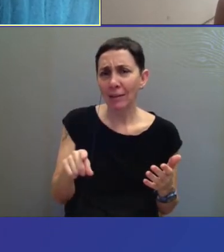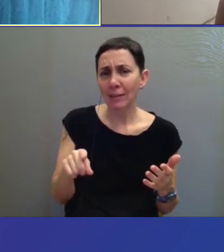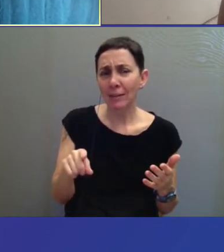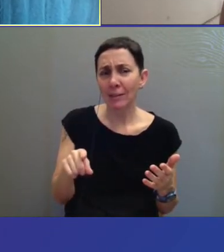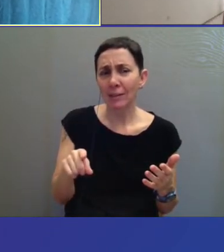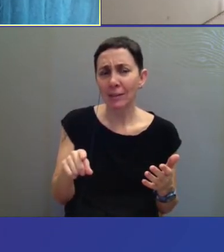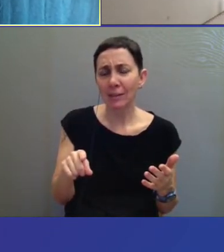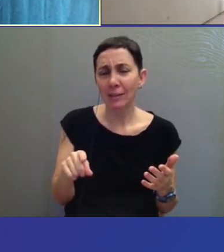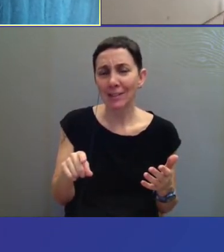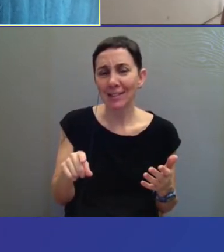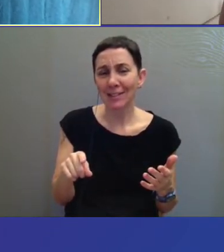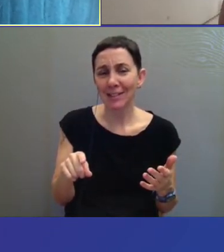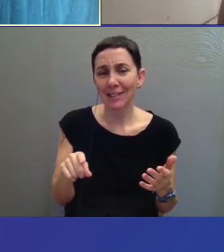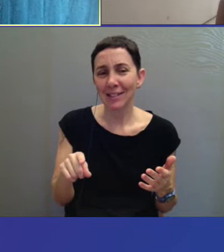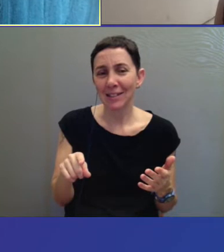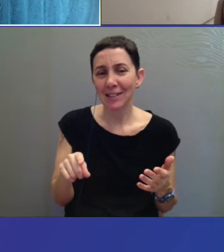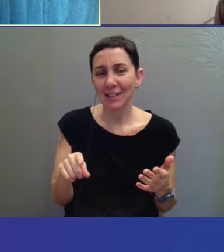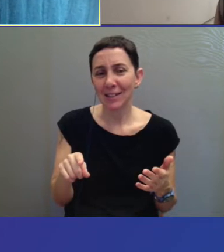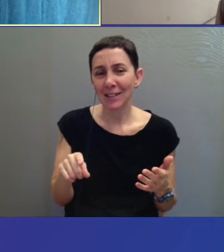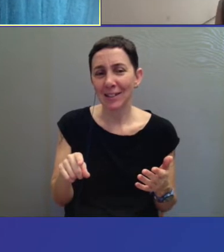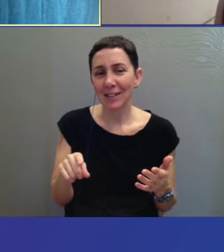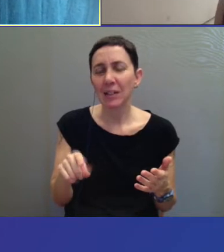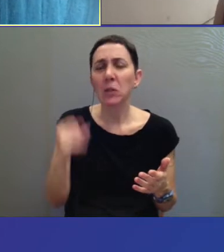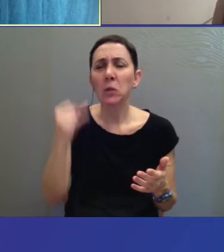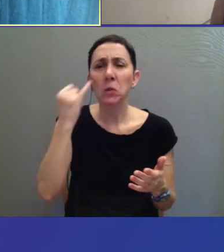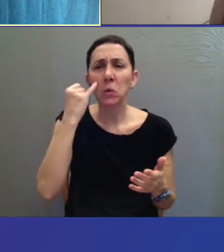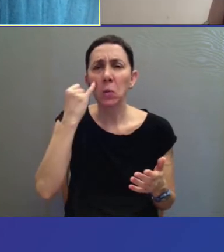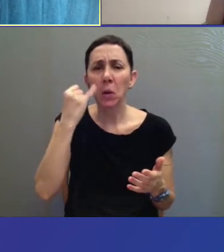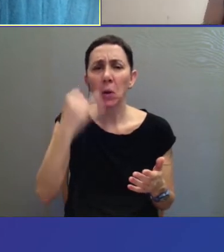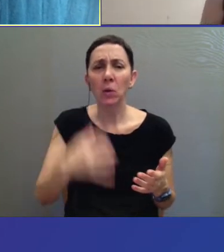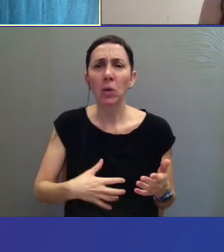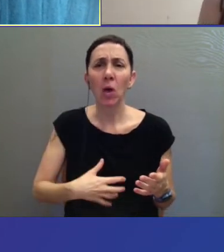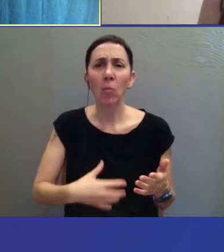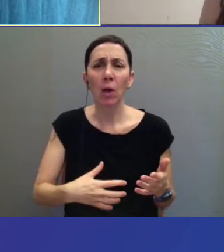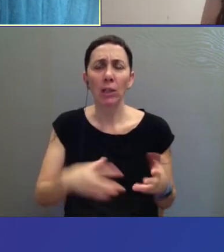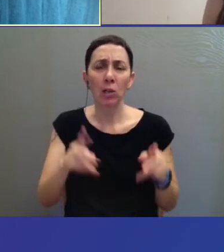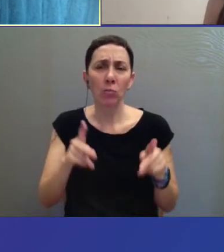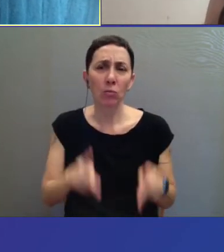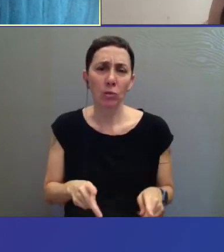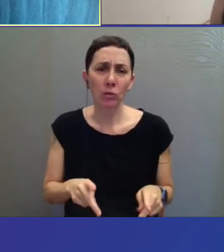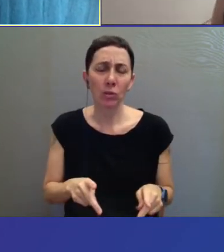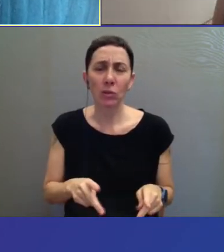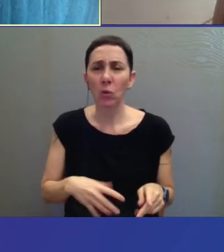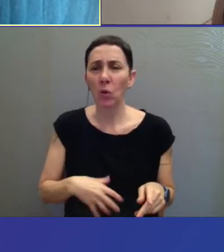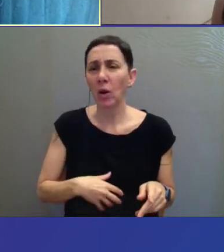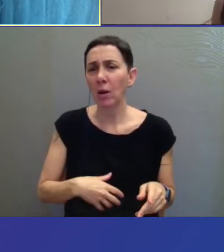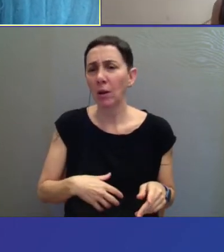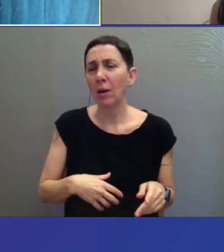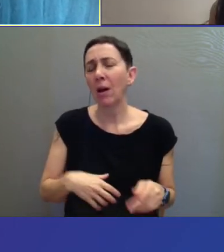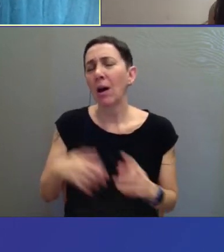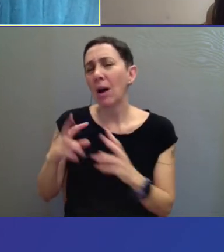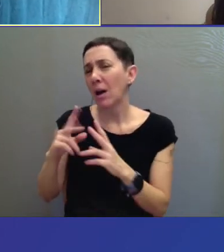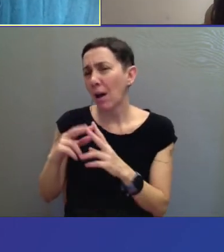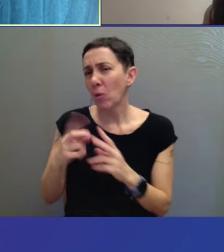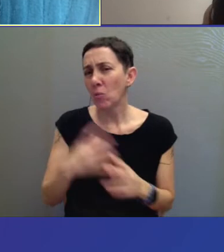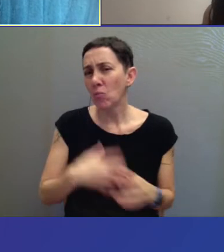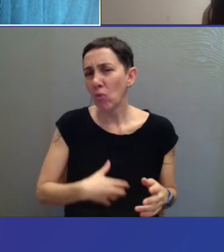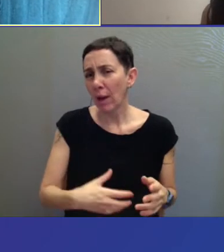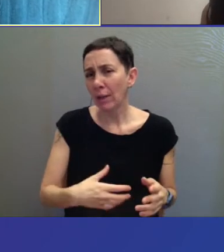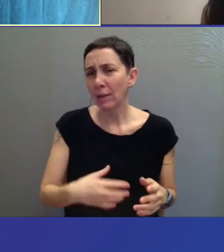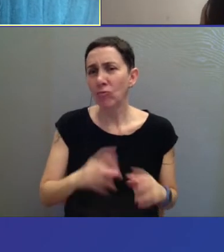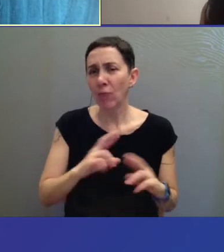was a pregnant person or couple, artist, about to have a baby